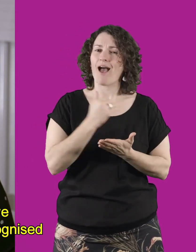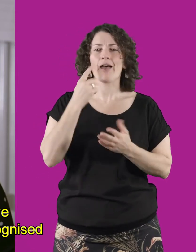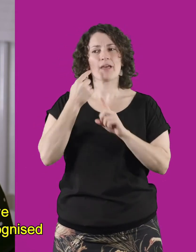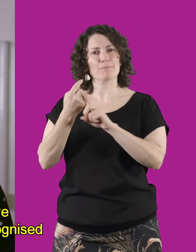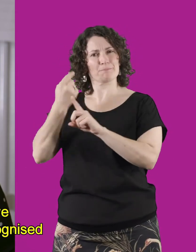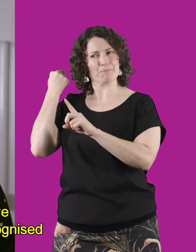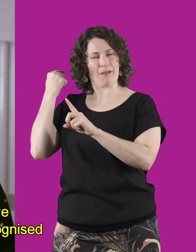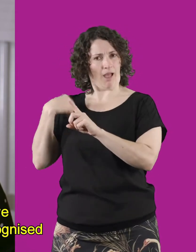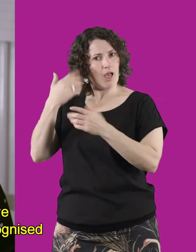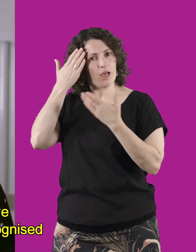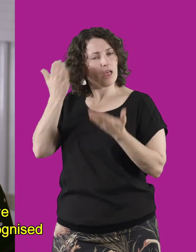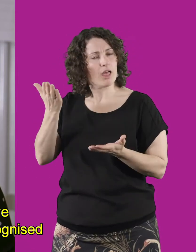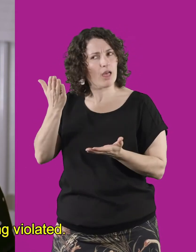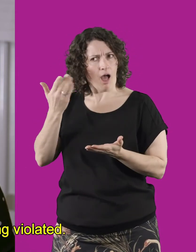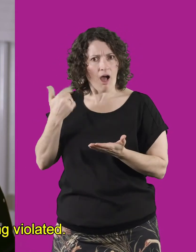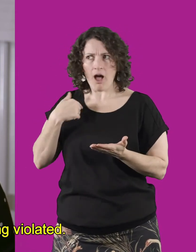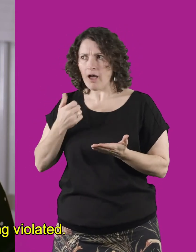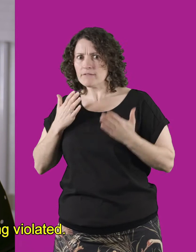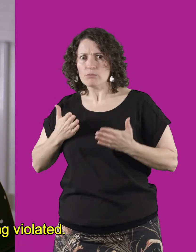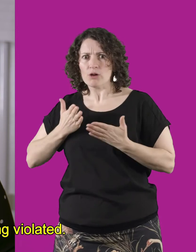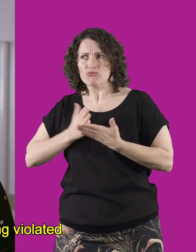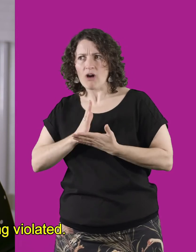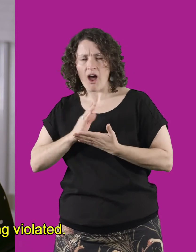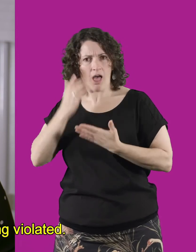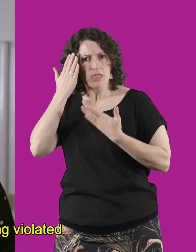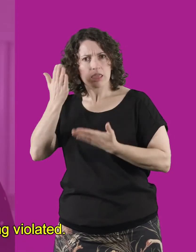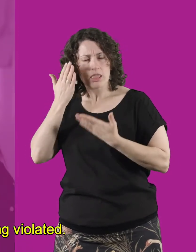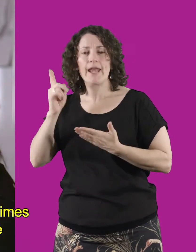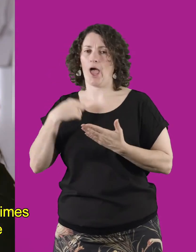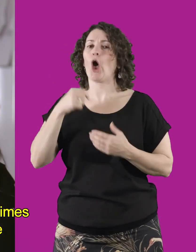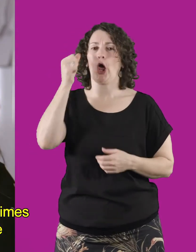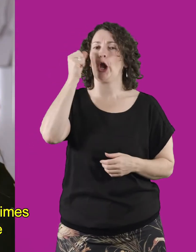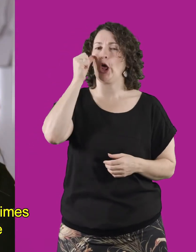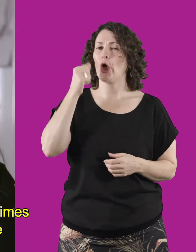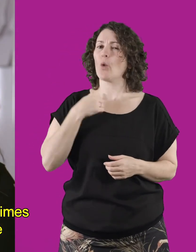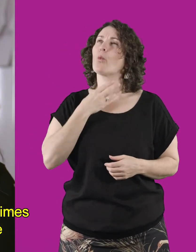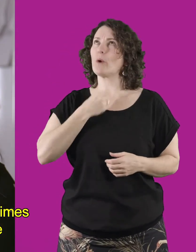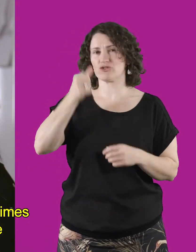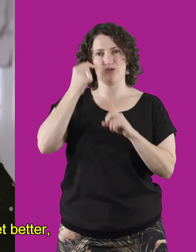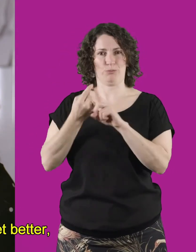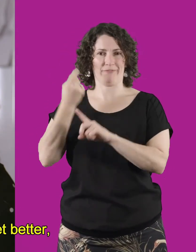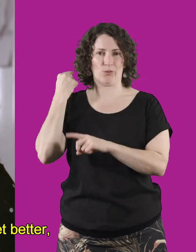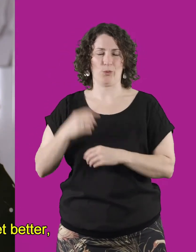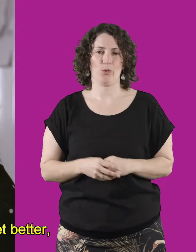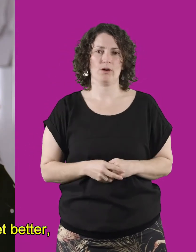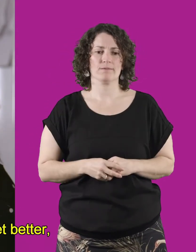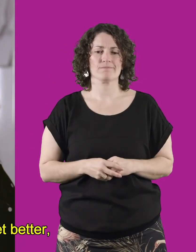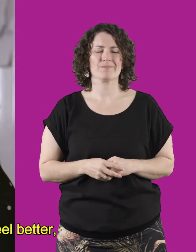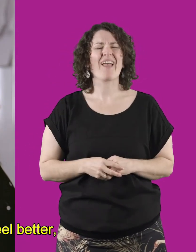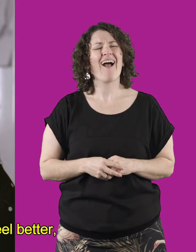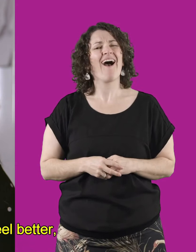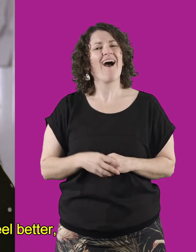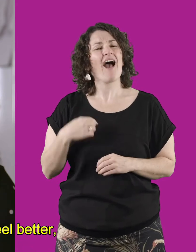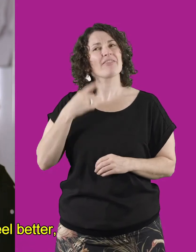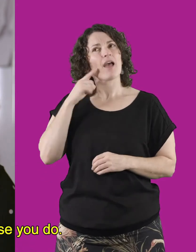then, I would have immediately recognised when they were being violated. No, just sometimes it feels like it's not going to get better. You're